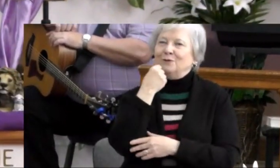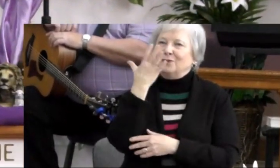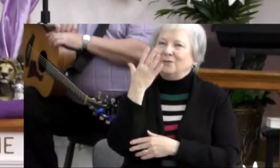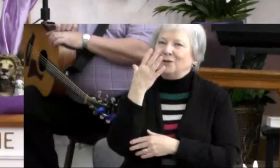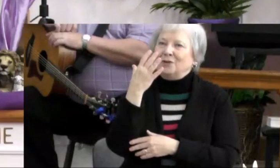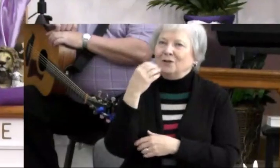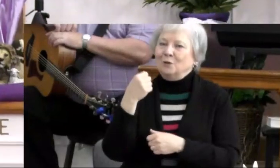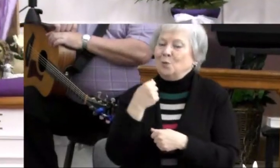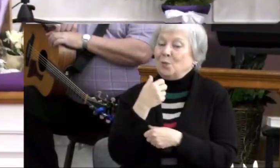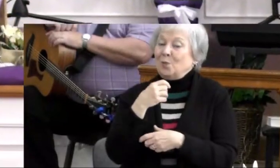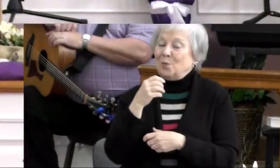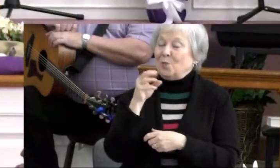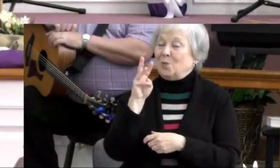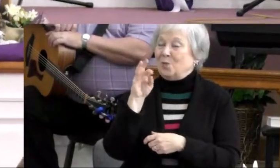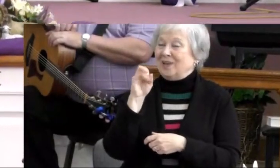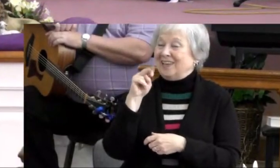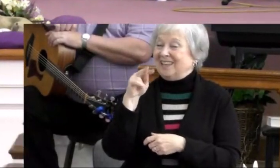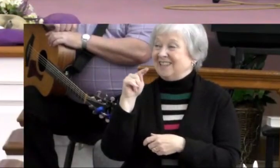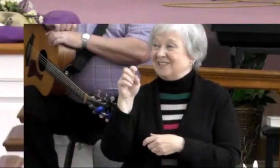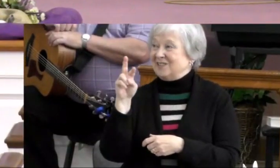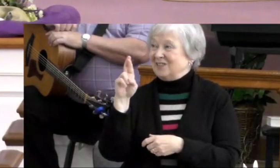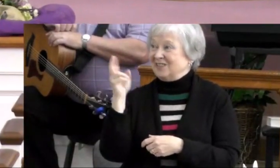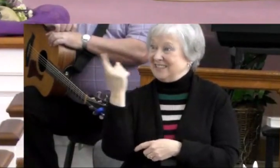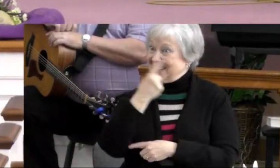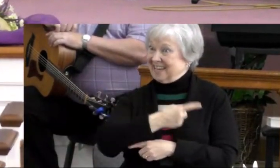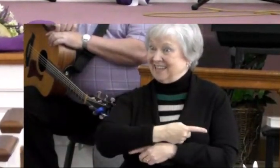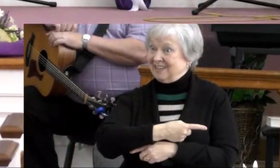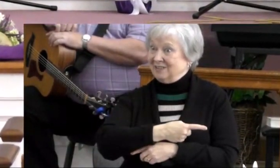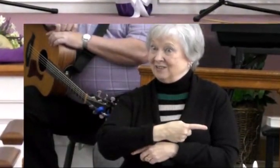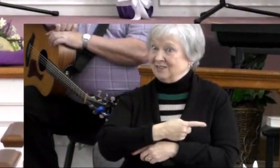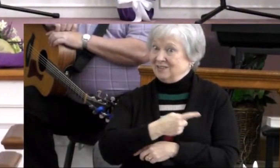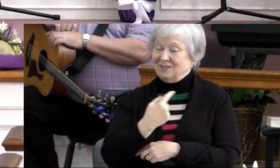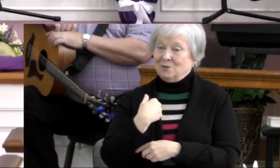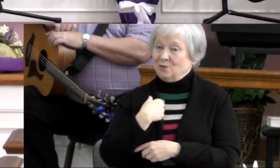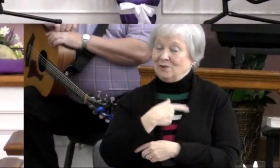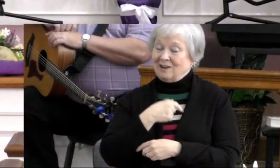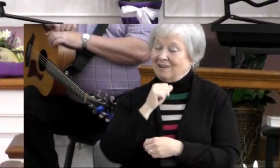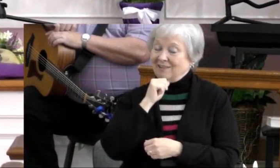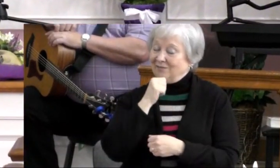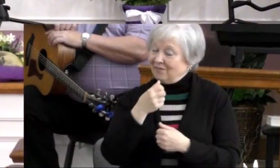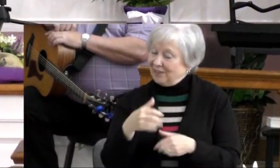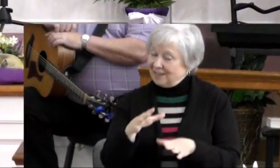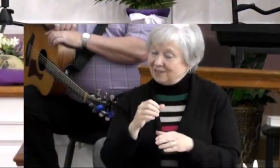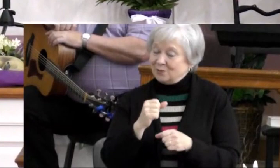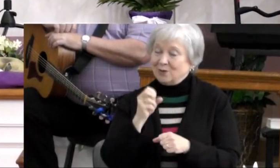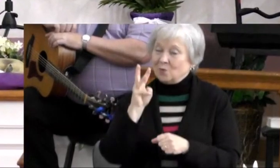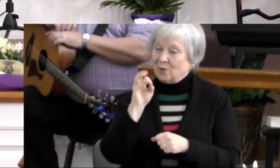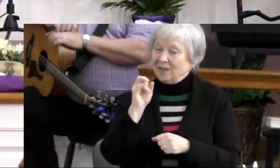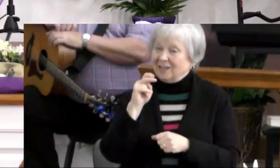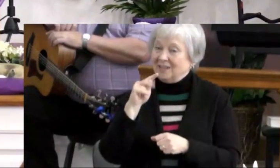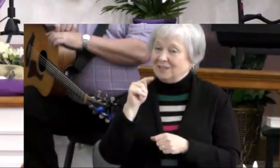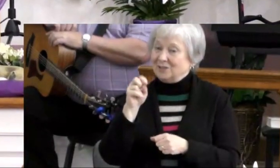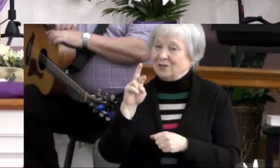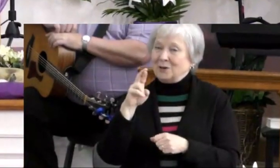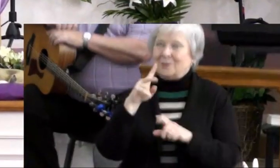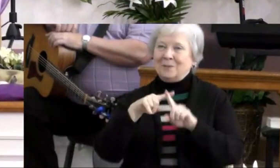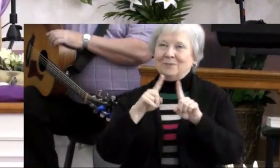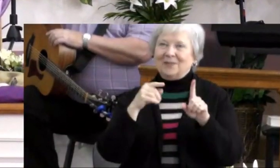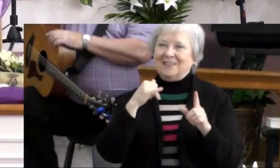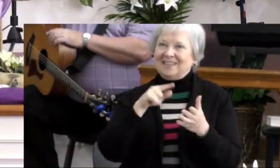And, well, we're not freezing, that's for sure. But makes for a great